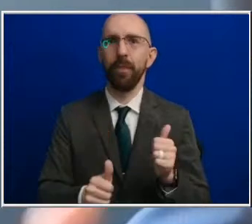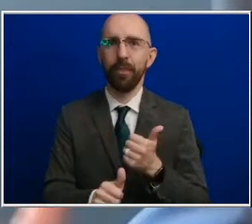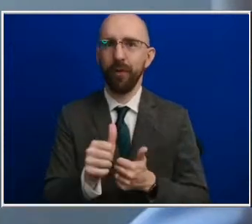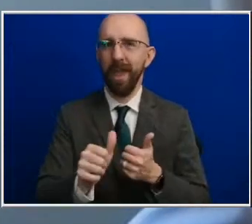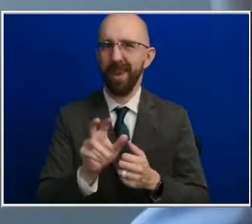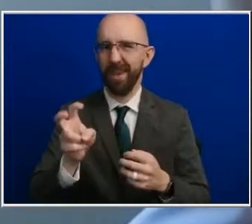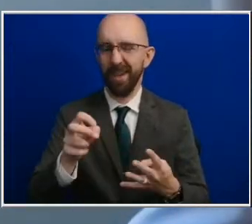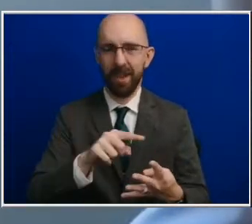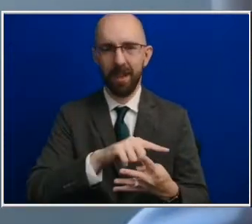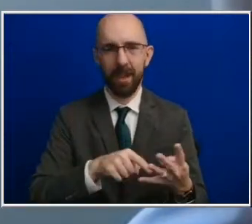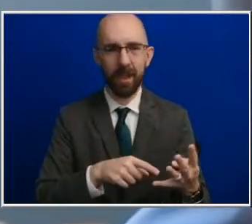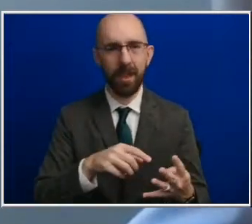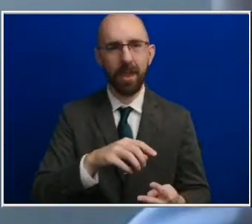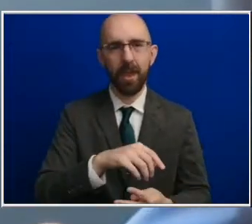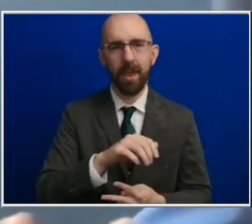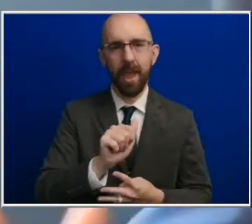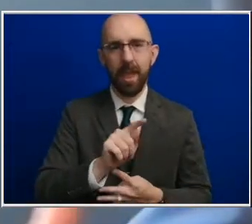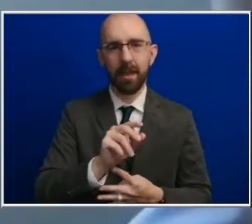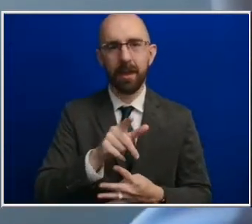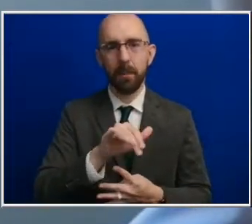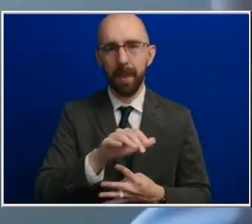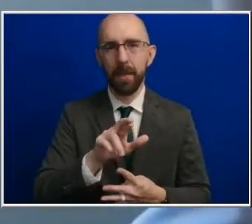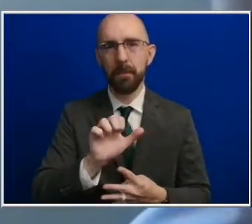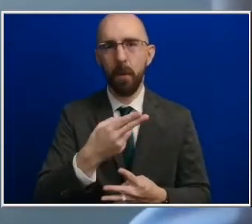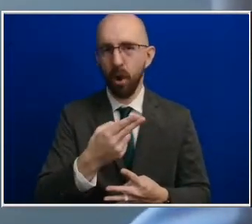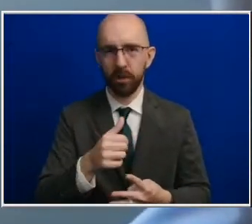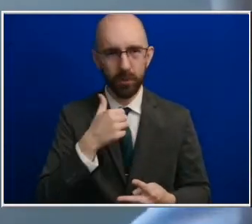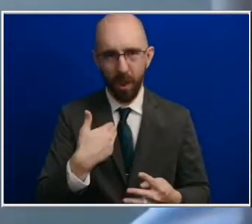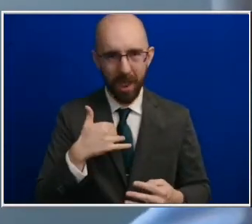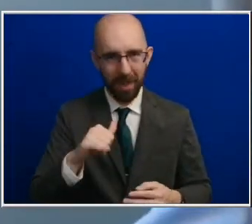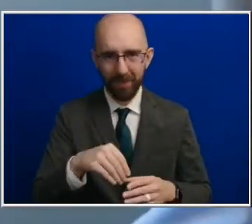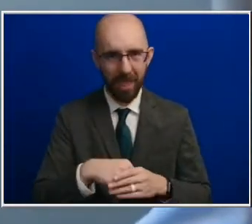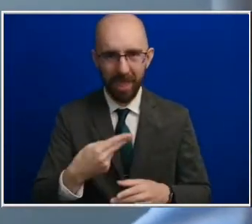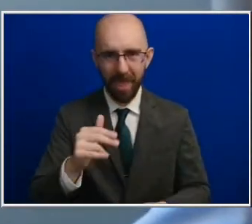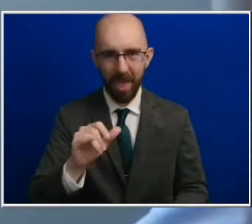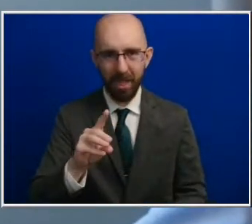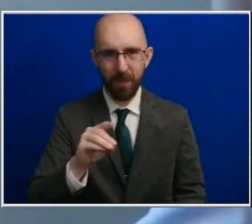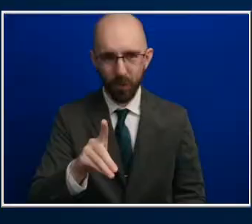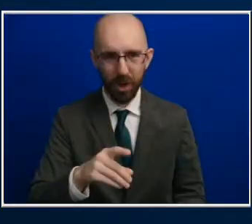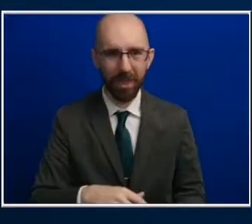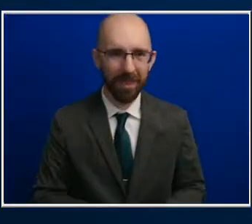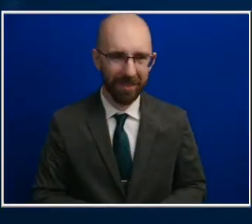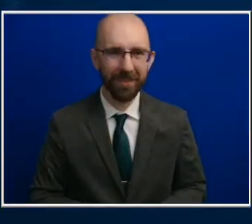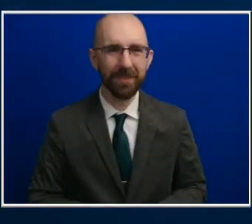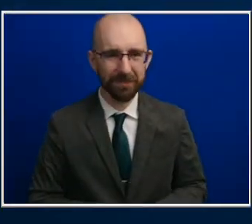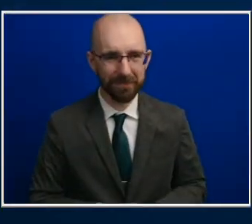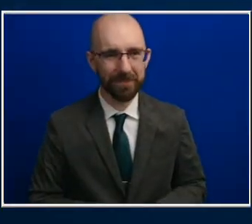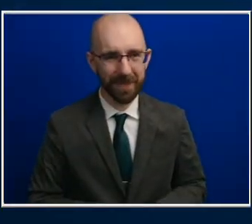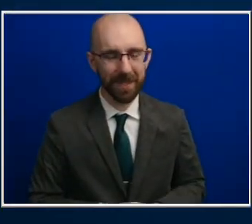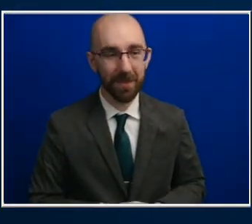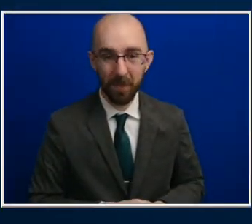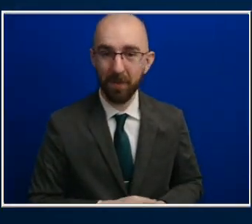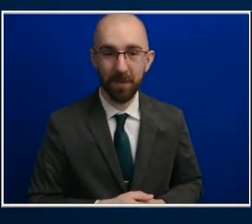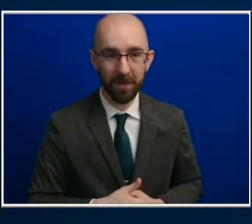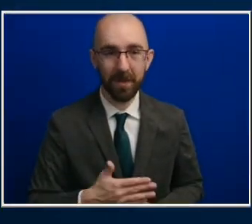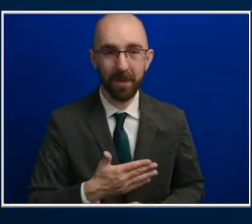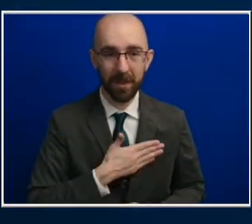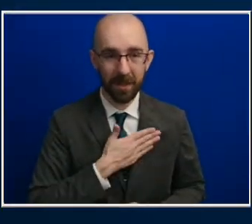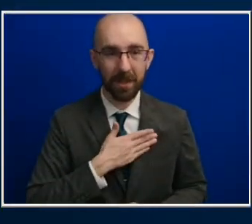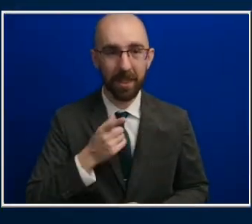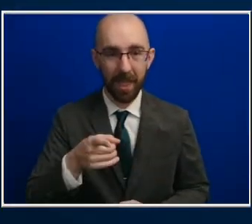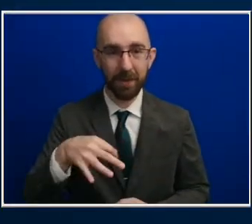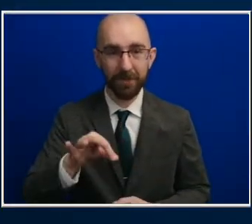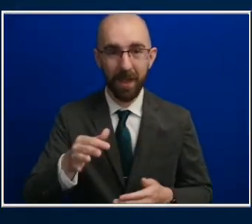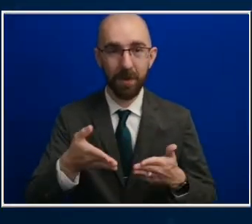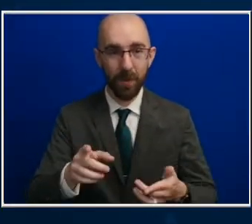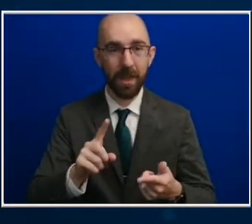the atopic march, and that's not what you want to have in Hollywood. Well, glad you can find your way to FARA. That sounds like a